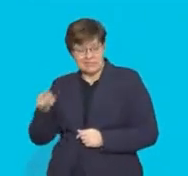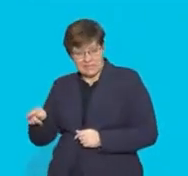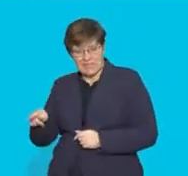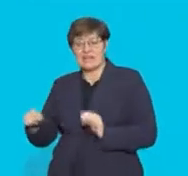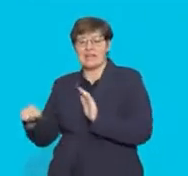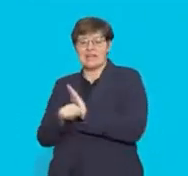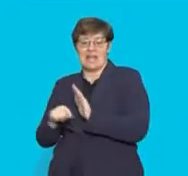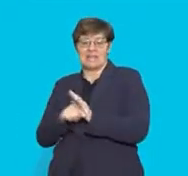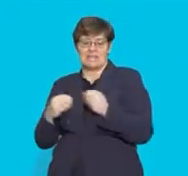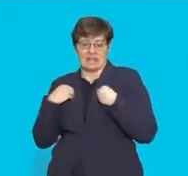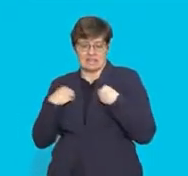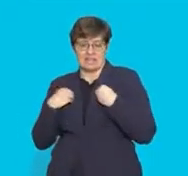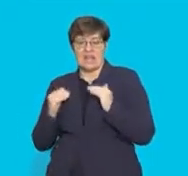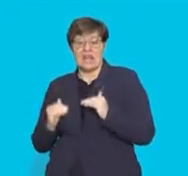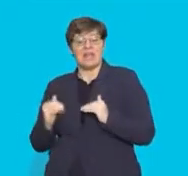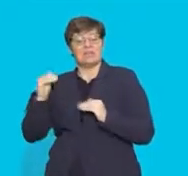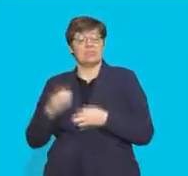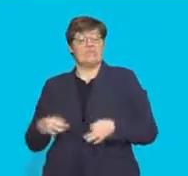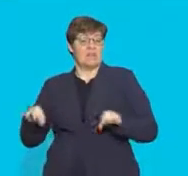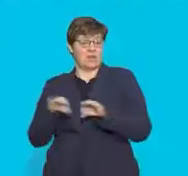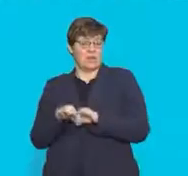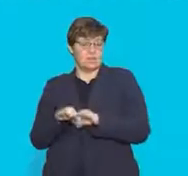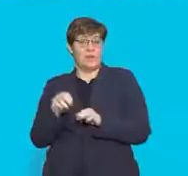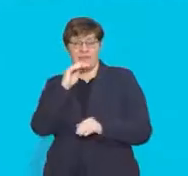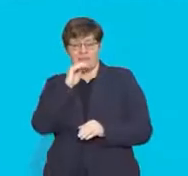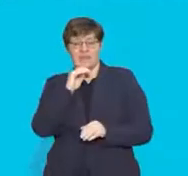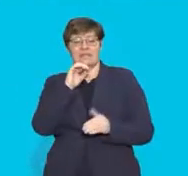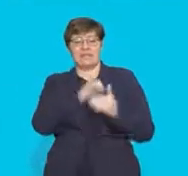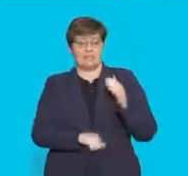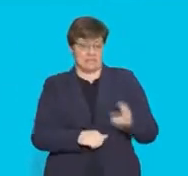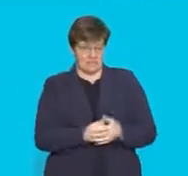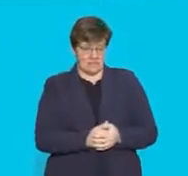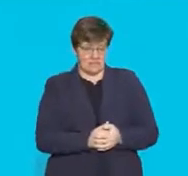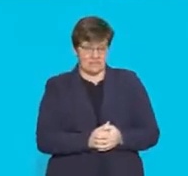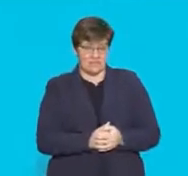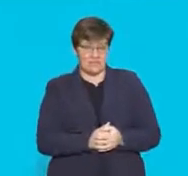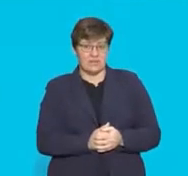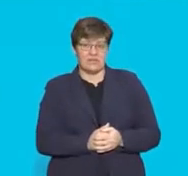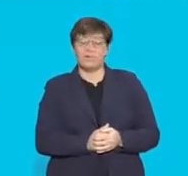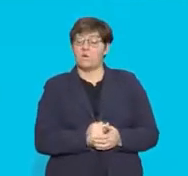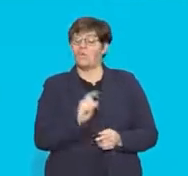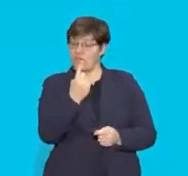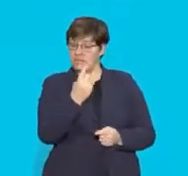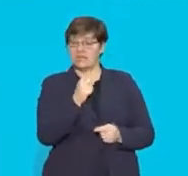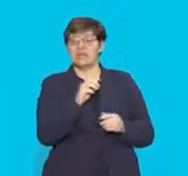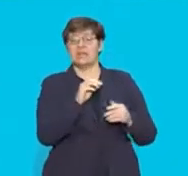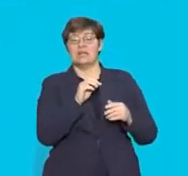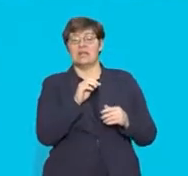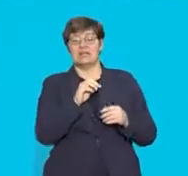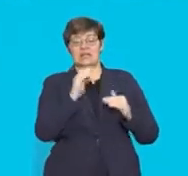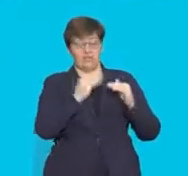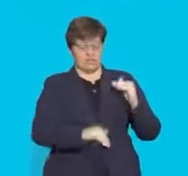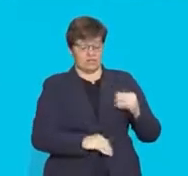it's a negative asset increasing in value, therefore debited. So step number one, depreciation. Number